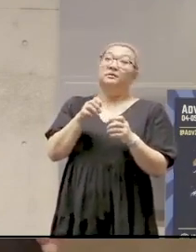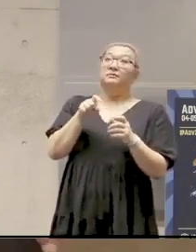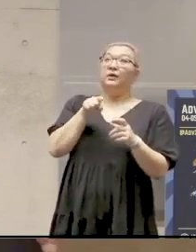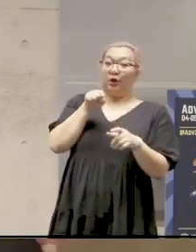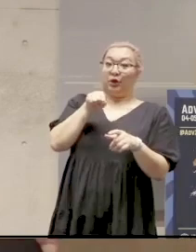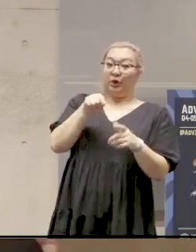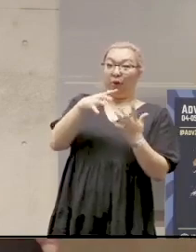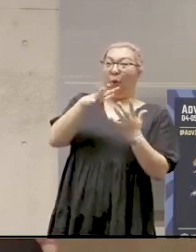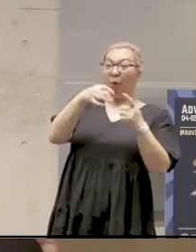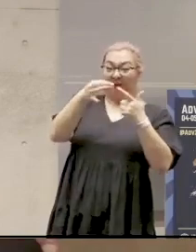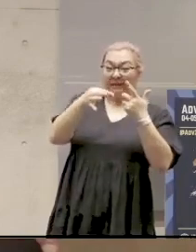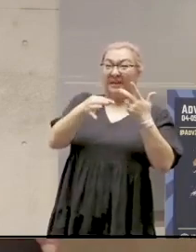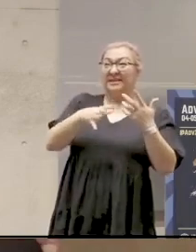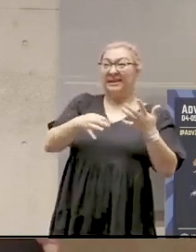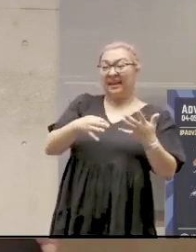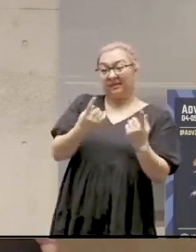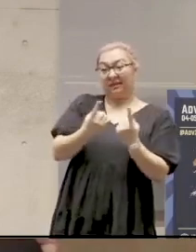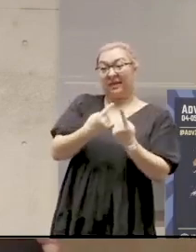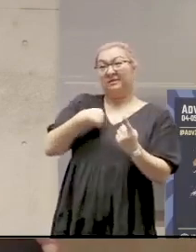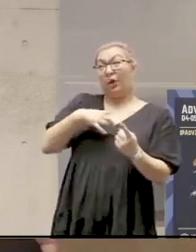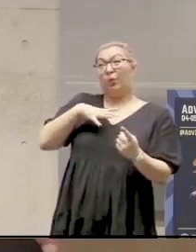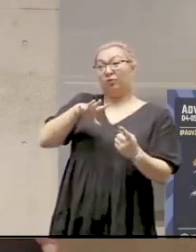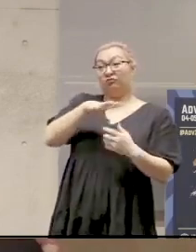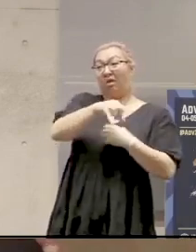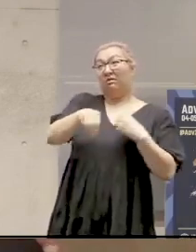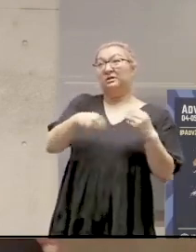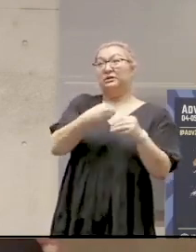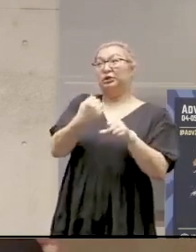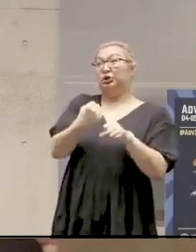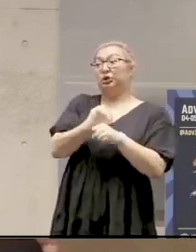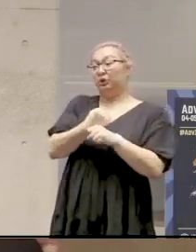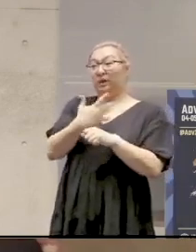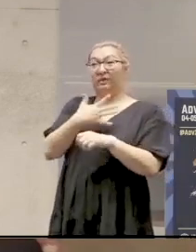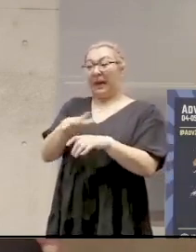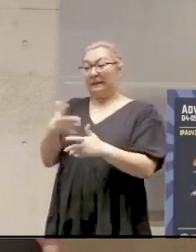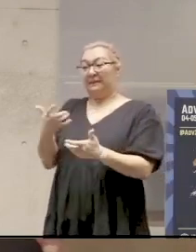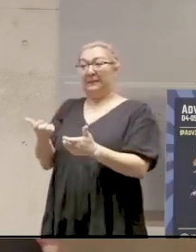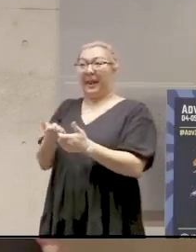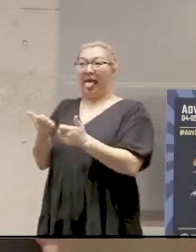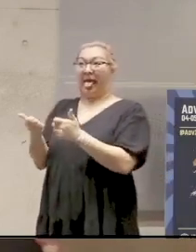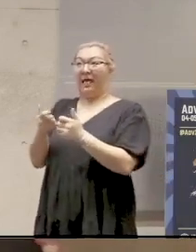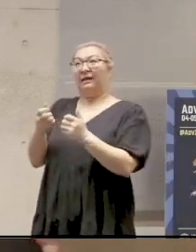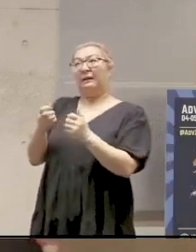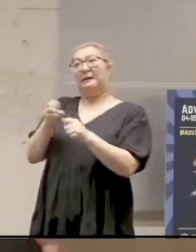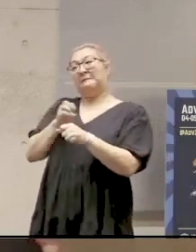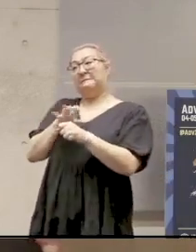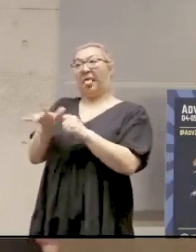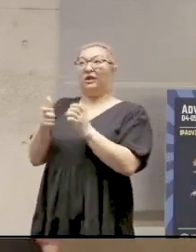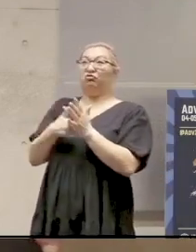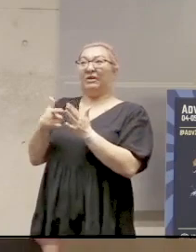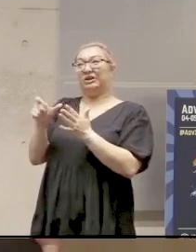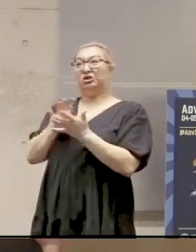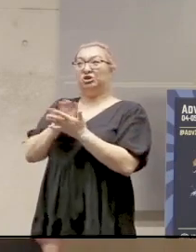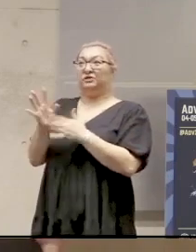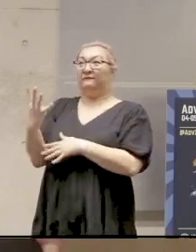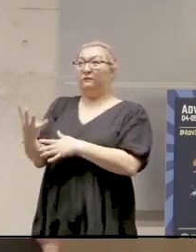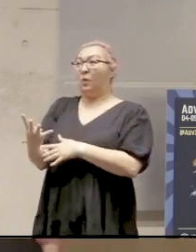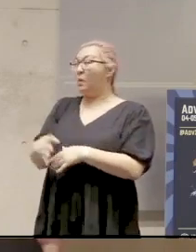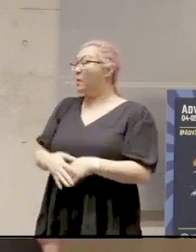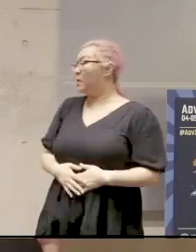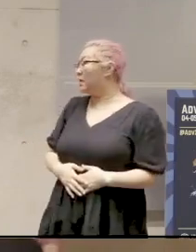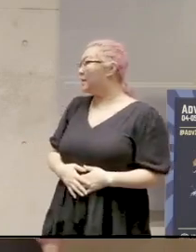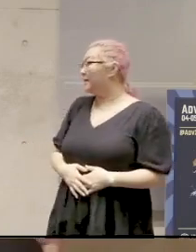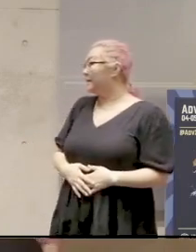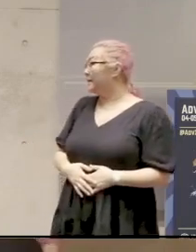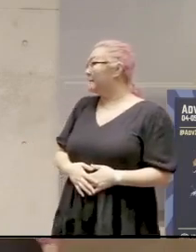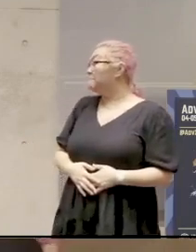So, like I said, I'm going to sort of do one which we had for one of the games which I watched. I won't say the game because it wasn't like one which I was in charge of, so it'd be unfair, but